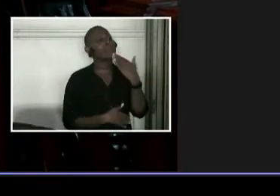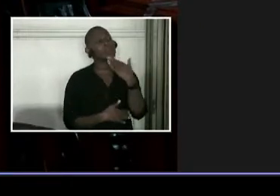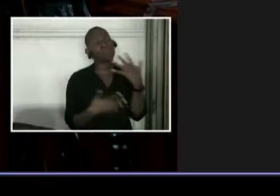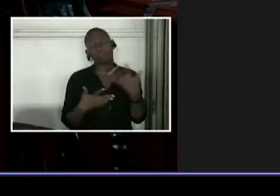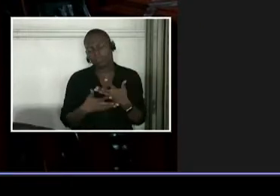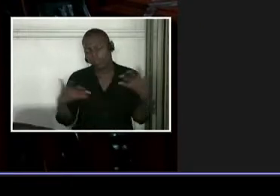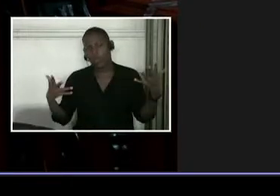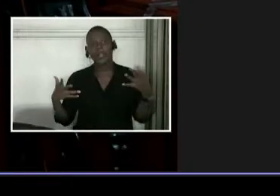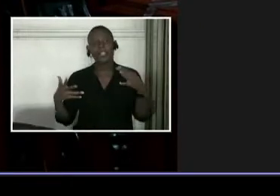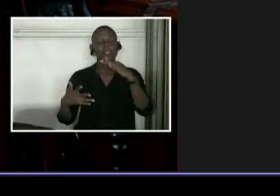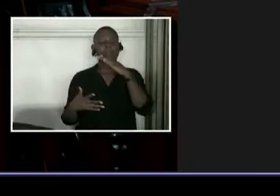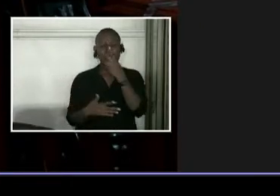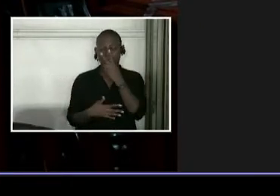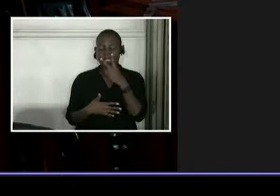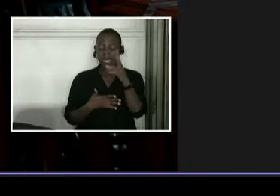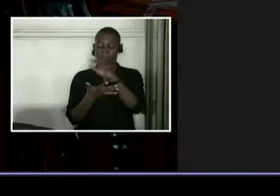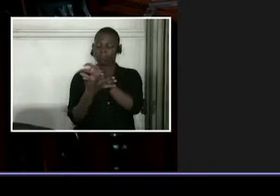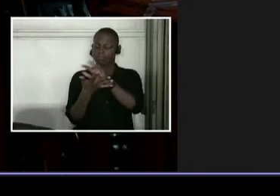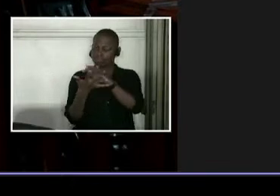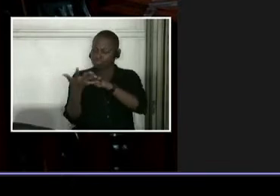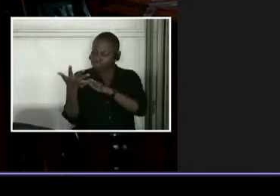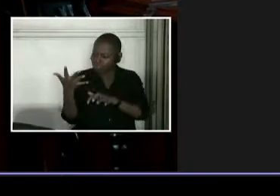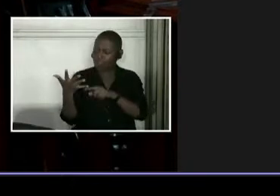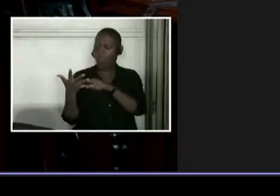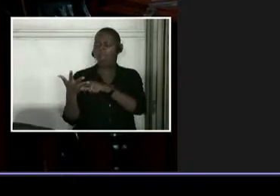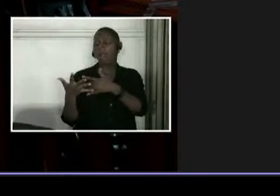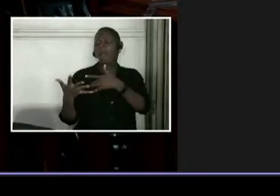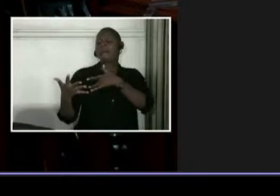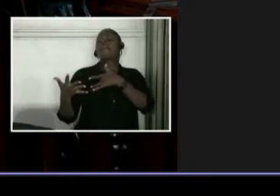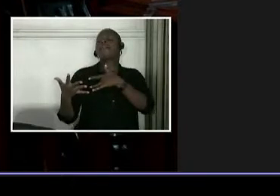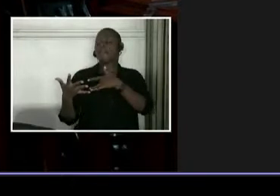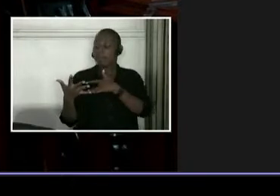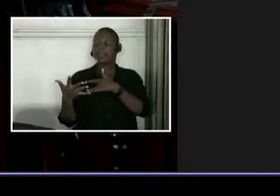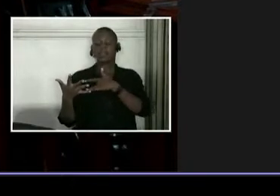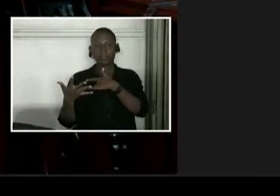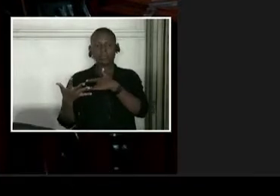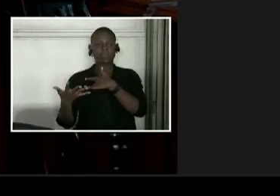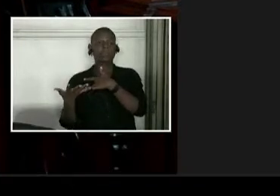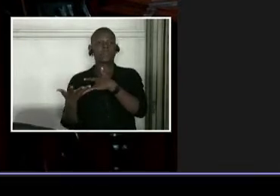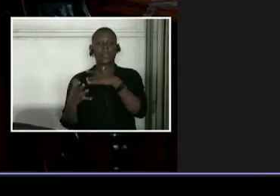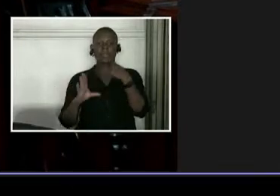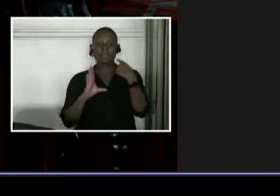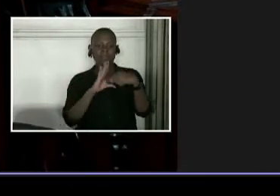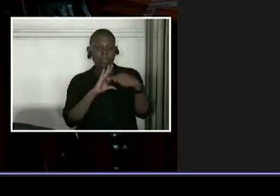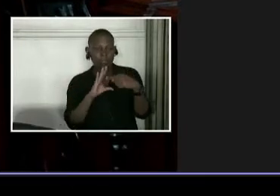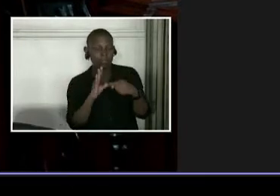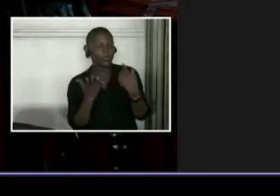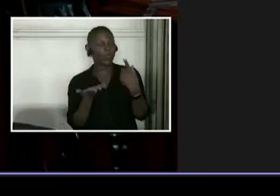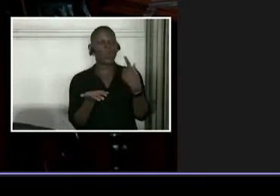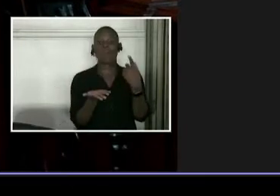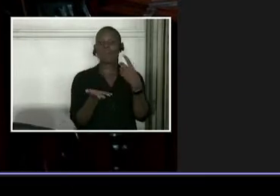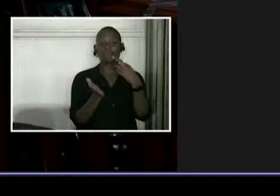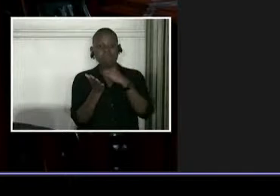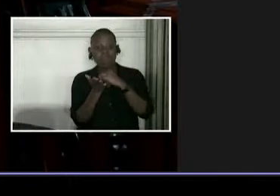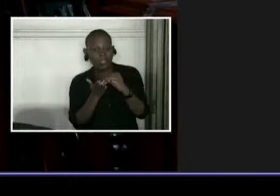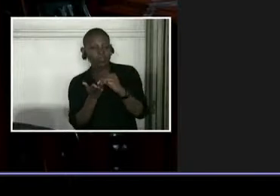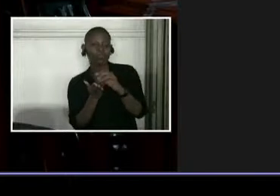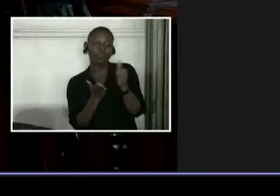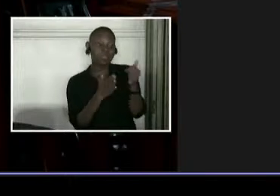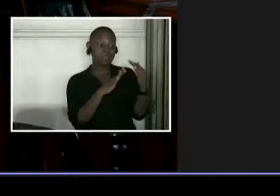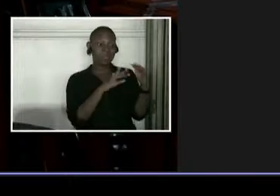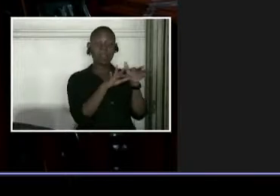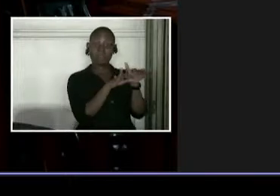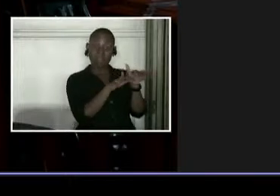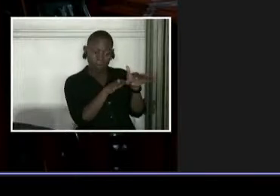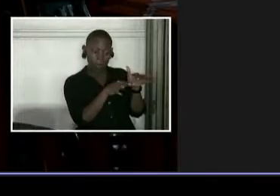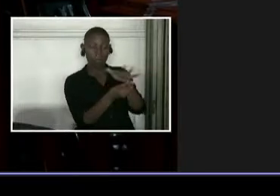of messages of condolences and support extended to the affected families. Chairperson, quite remarkably, the people